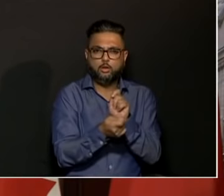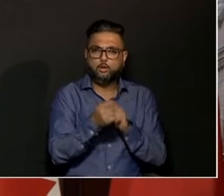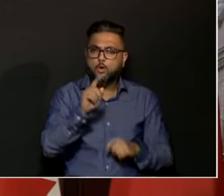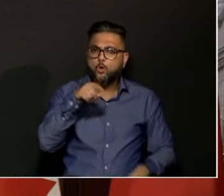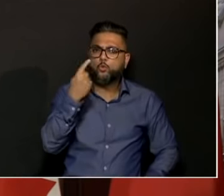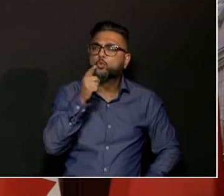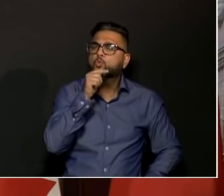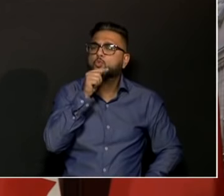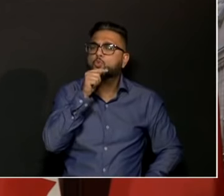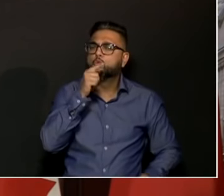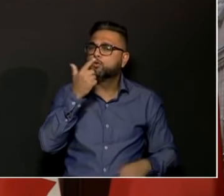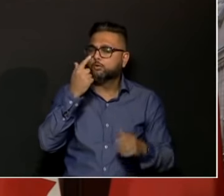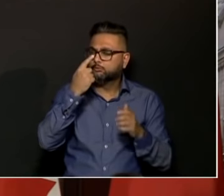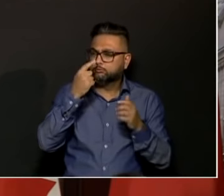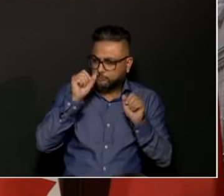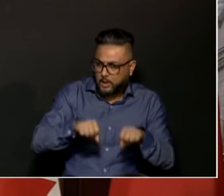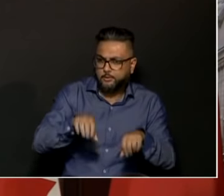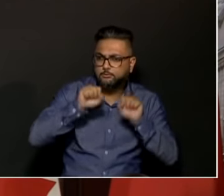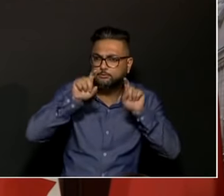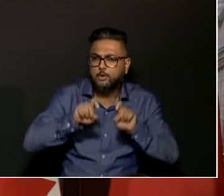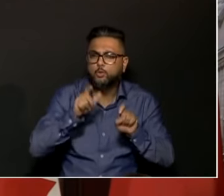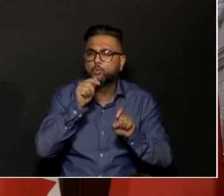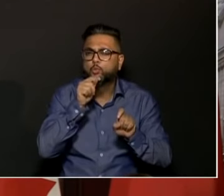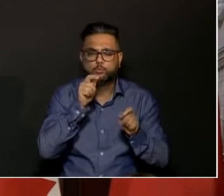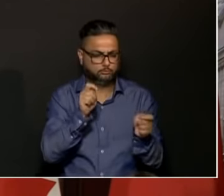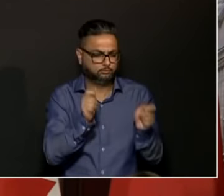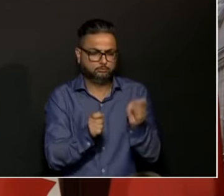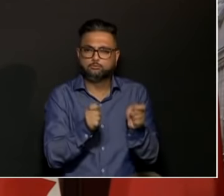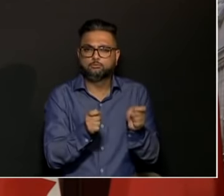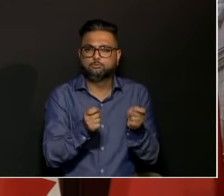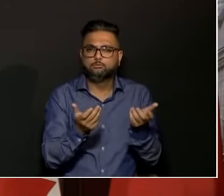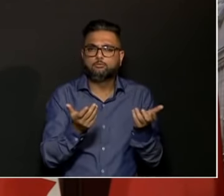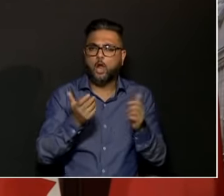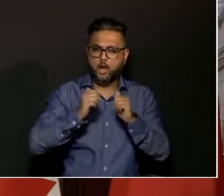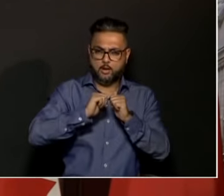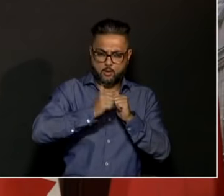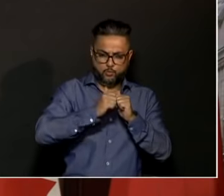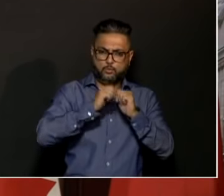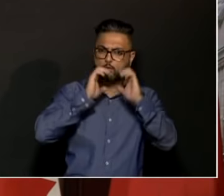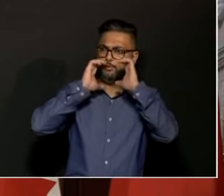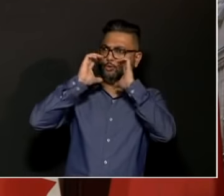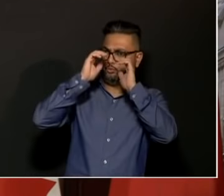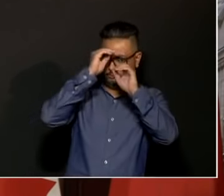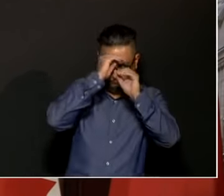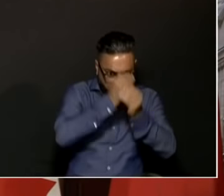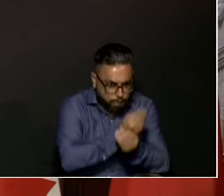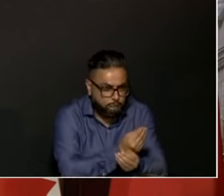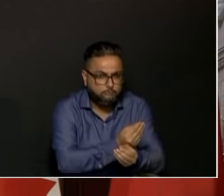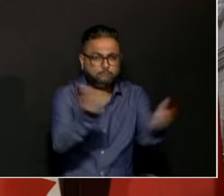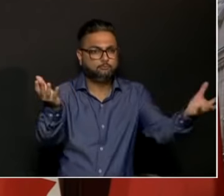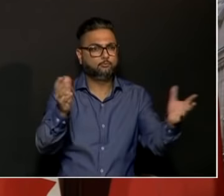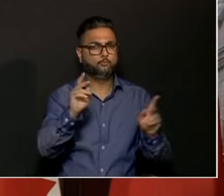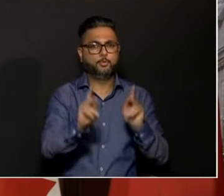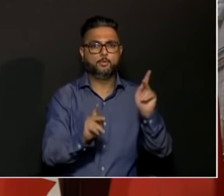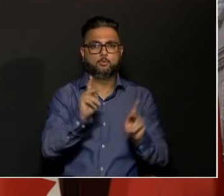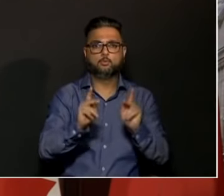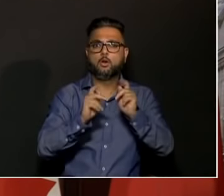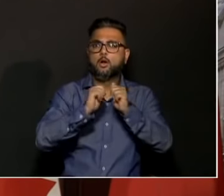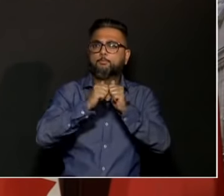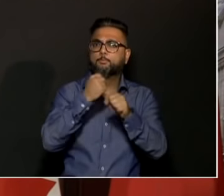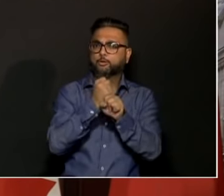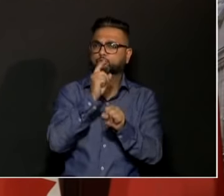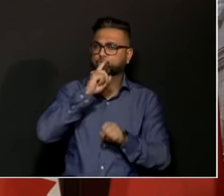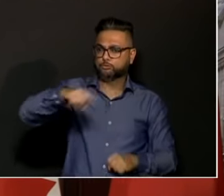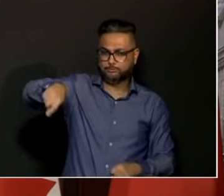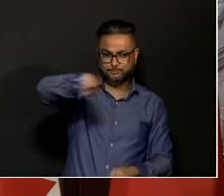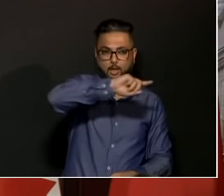it seems like it's going to take some time for that to actually percolate and reach the public. What are you going to do to ensure that is the case?